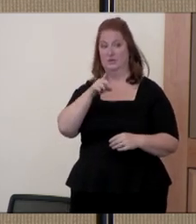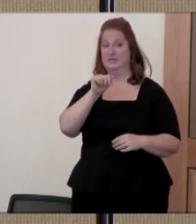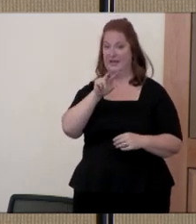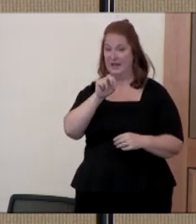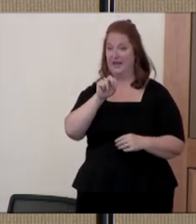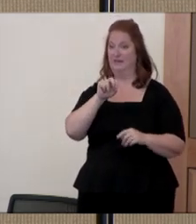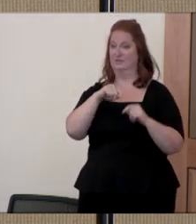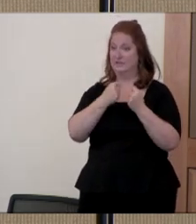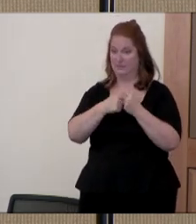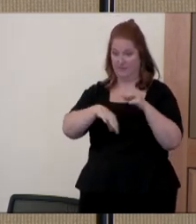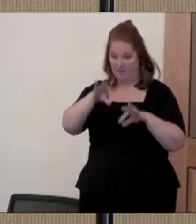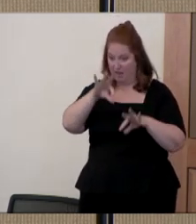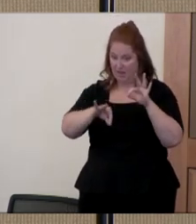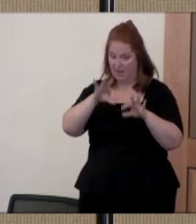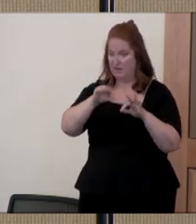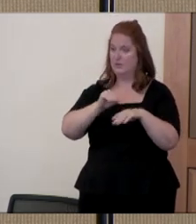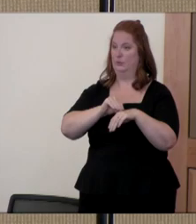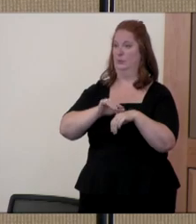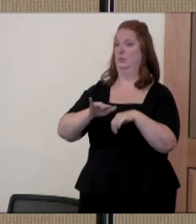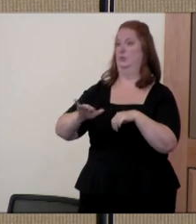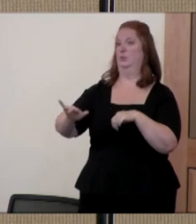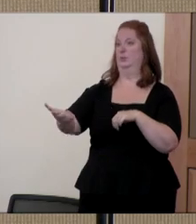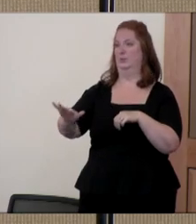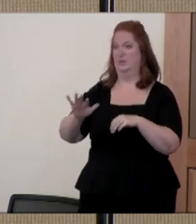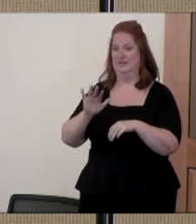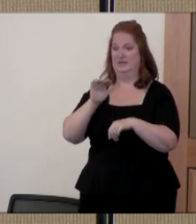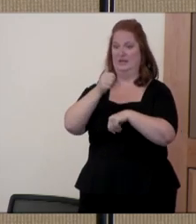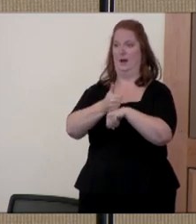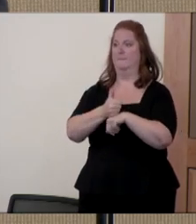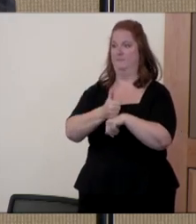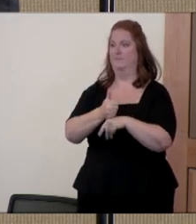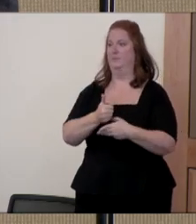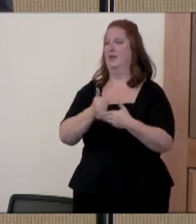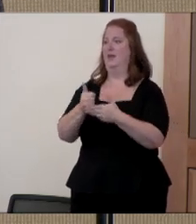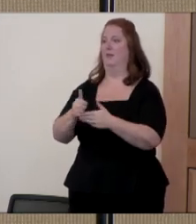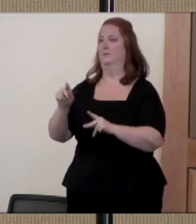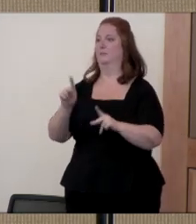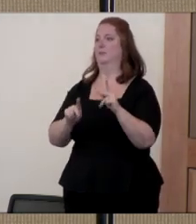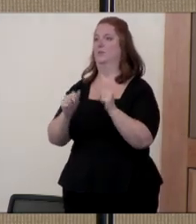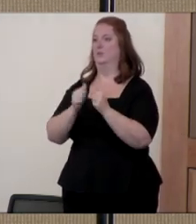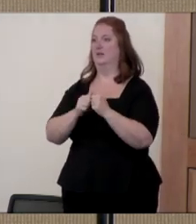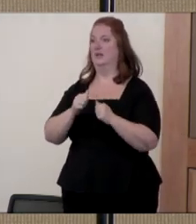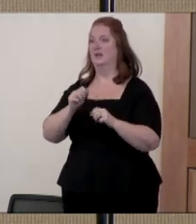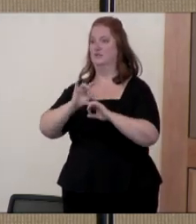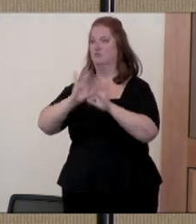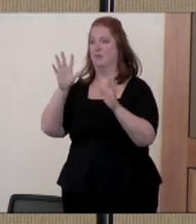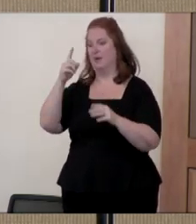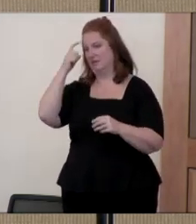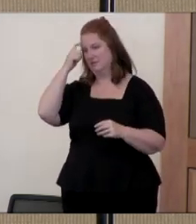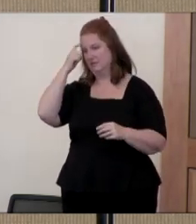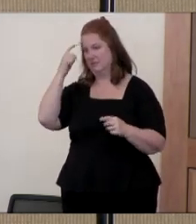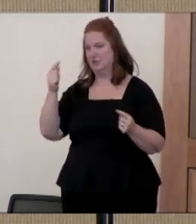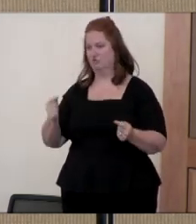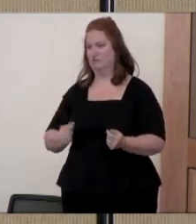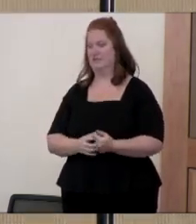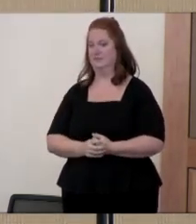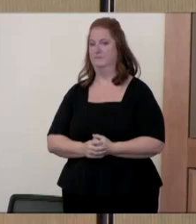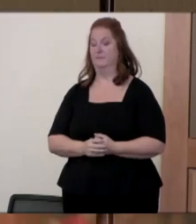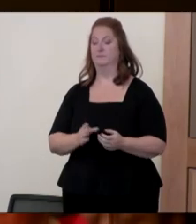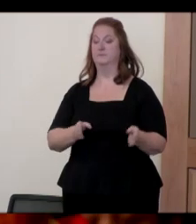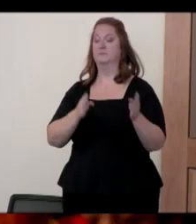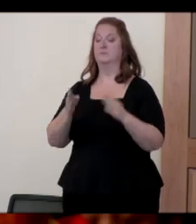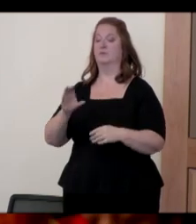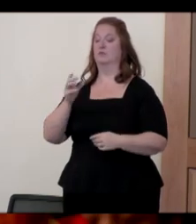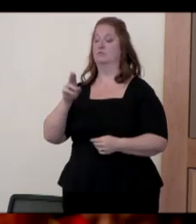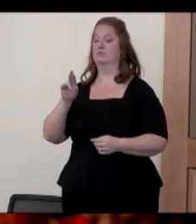finding, and things that are being implemented to help people with traumatic brain injury. Then there's Christine Bay and her